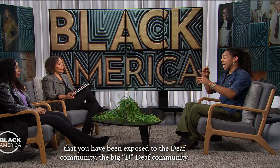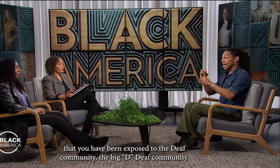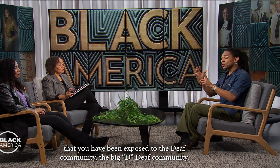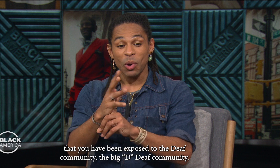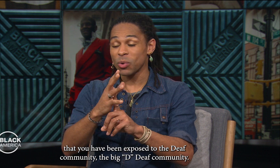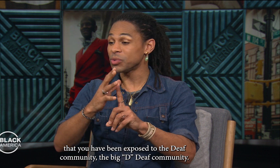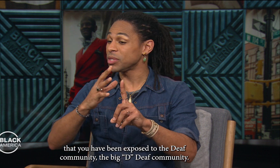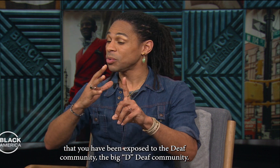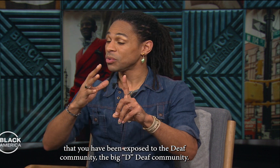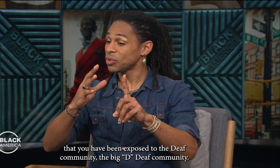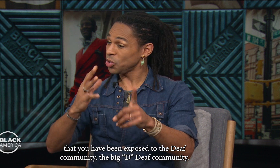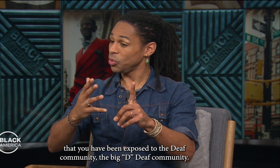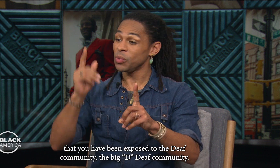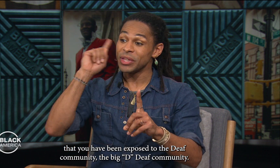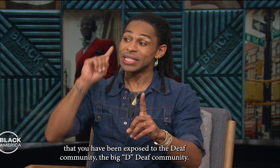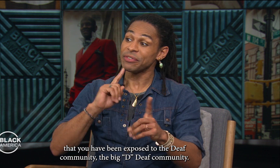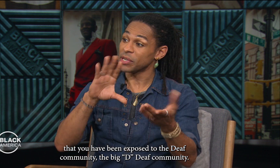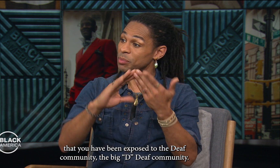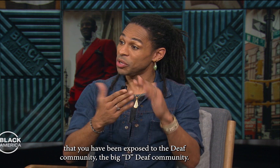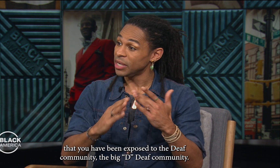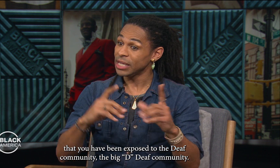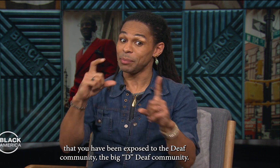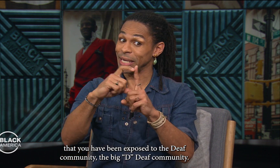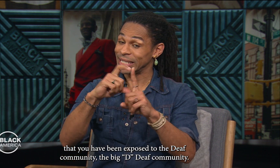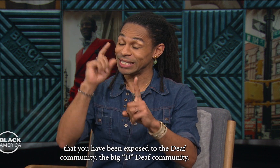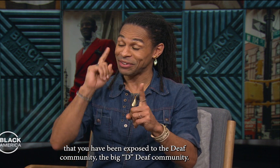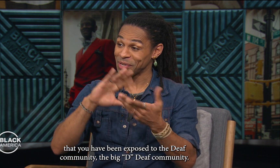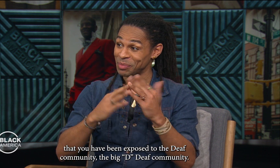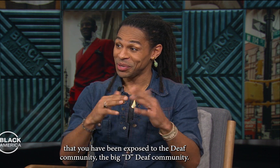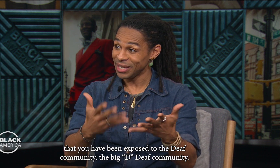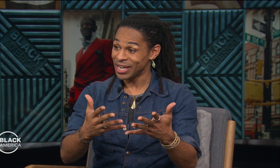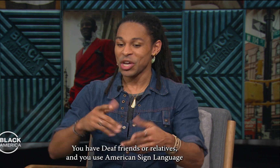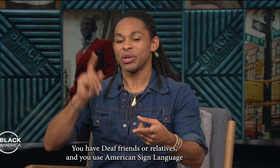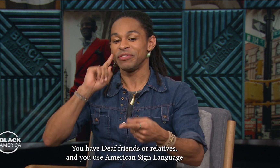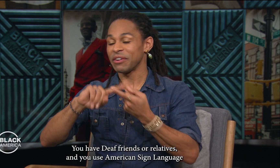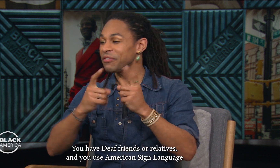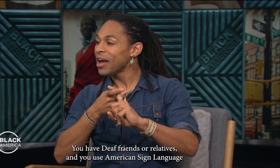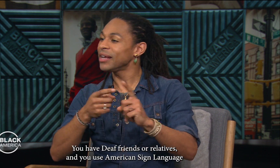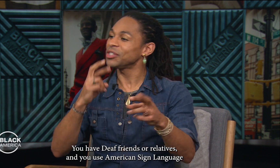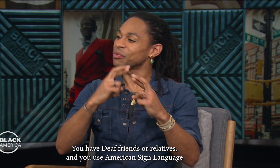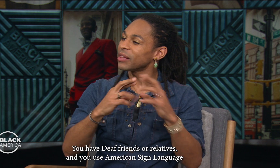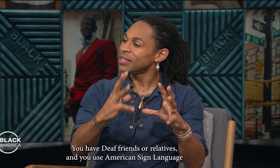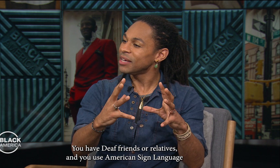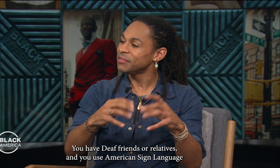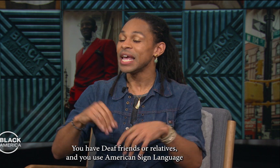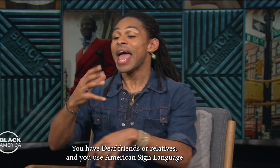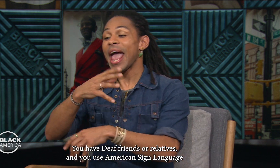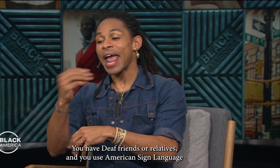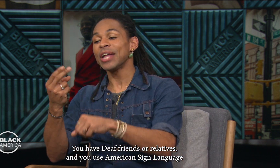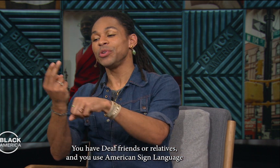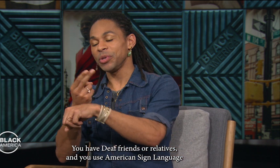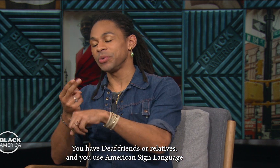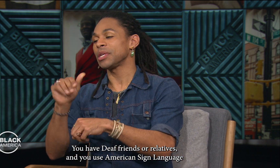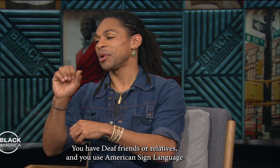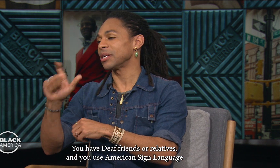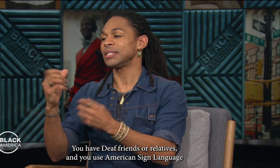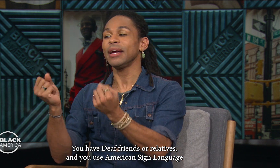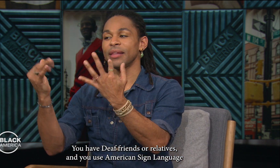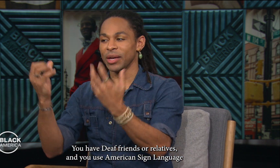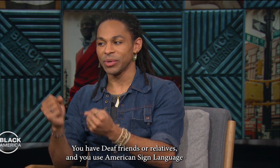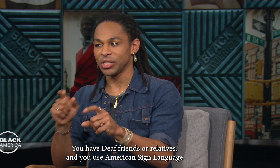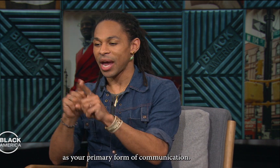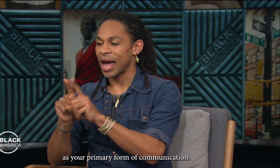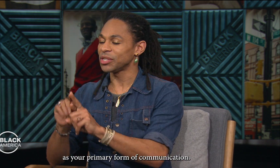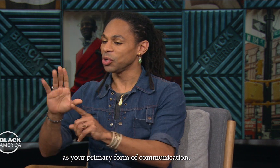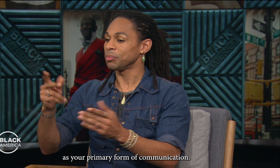been exposed to the deaf community, the big D deaf community. You have deaf friends or relatives, and you use American